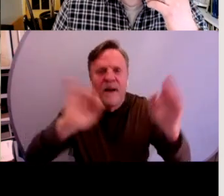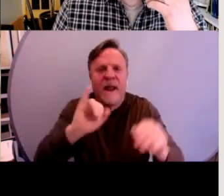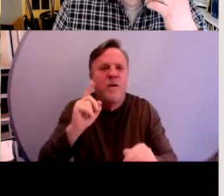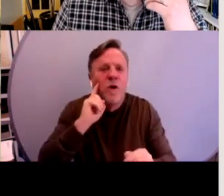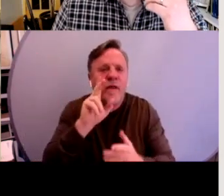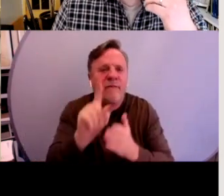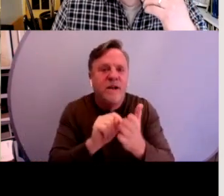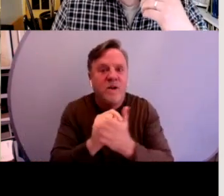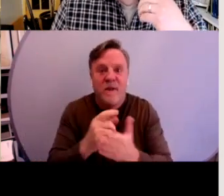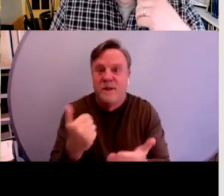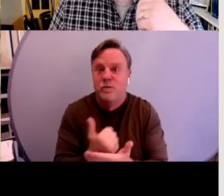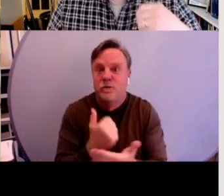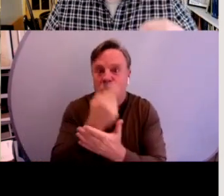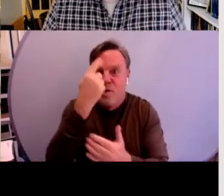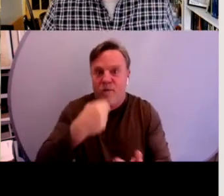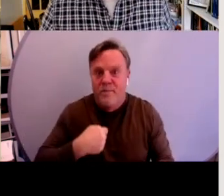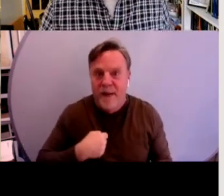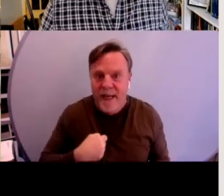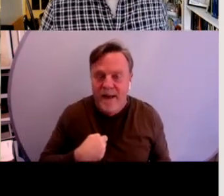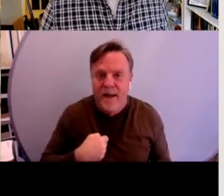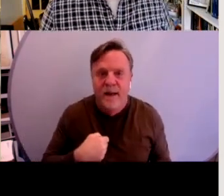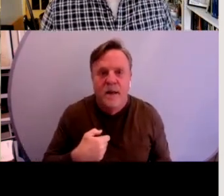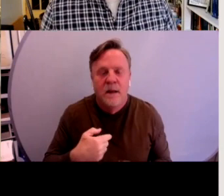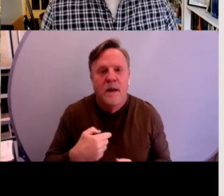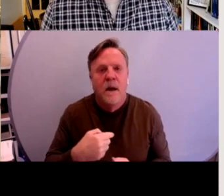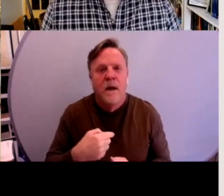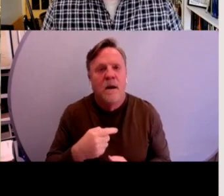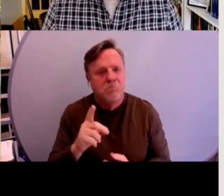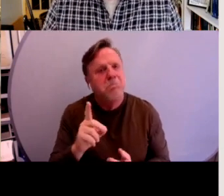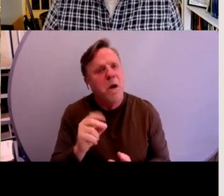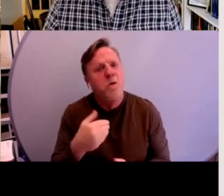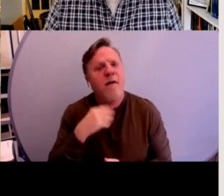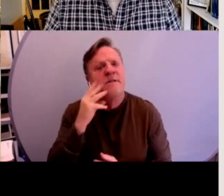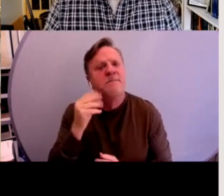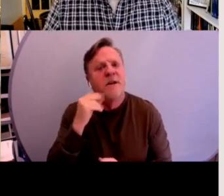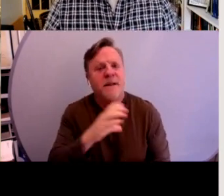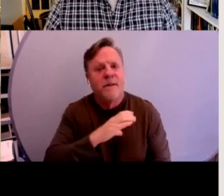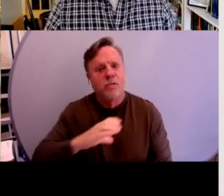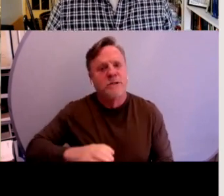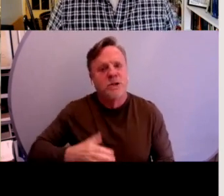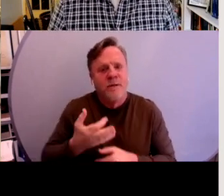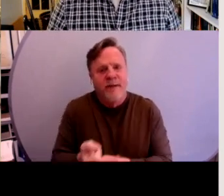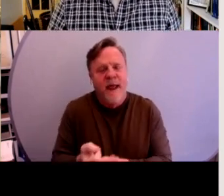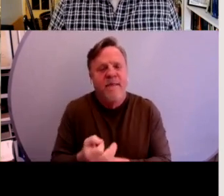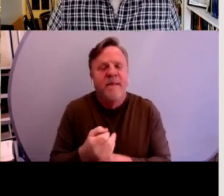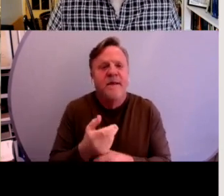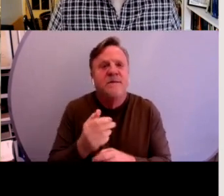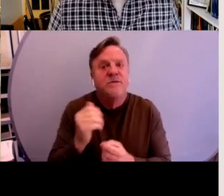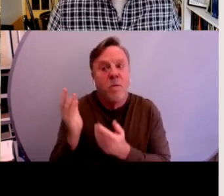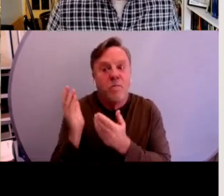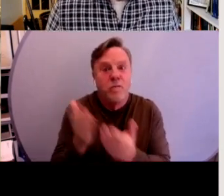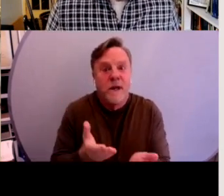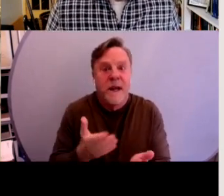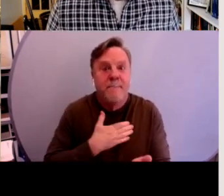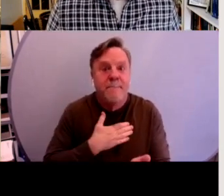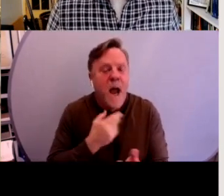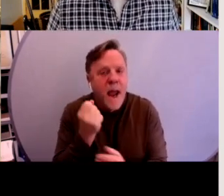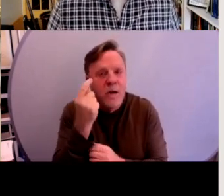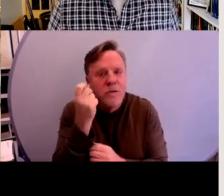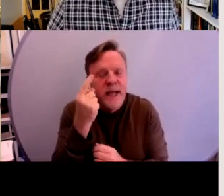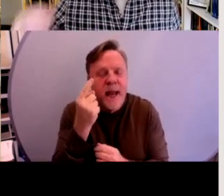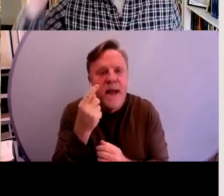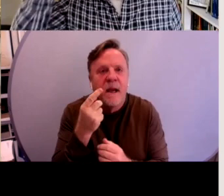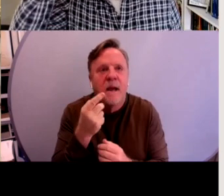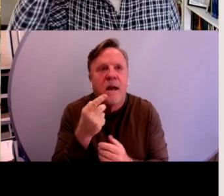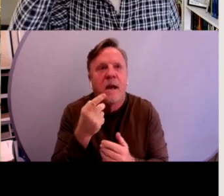was very new for me. I do have experience in the Christian faith, and so bringing my understanding of what it